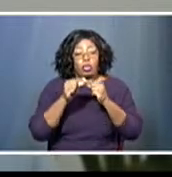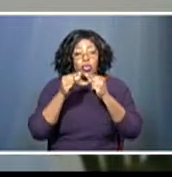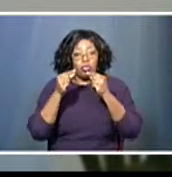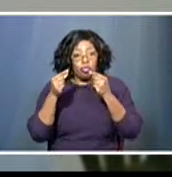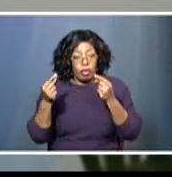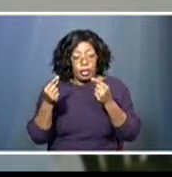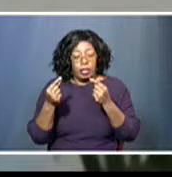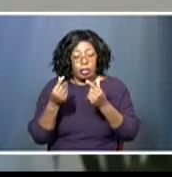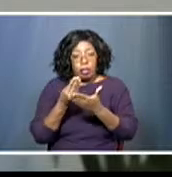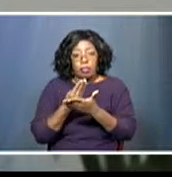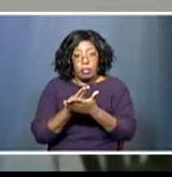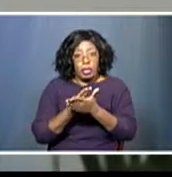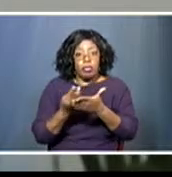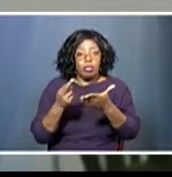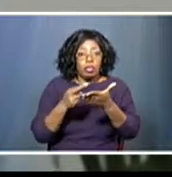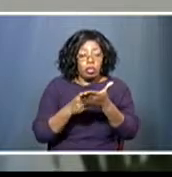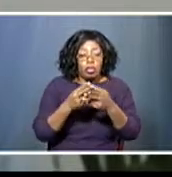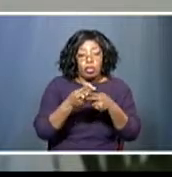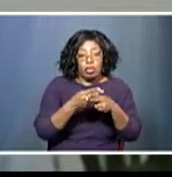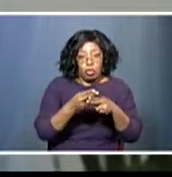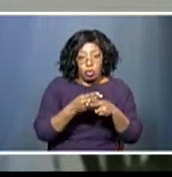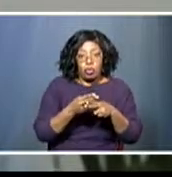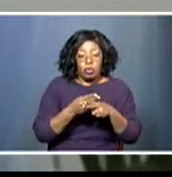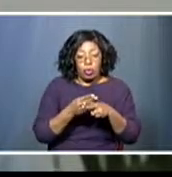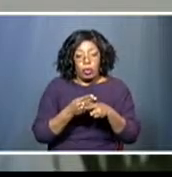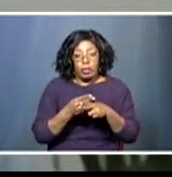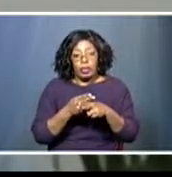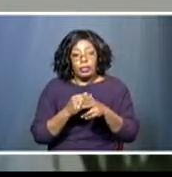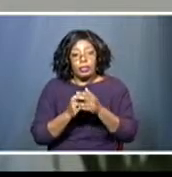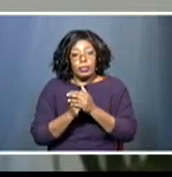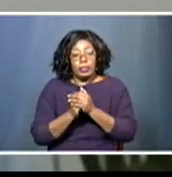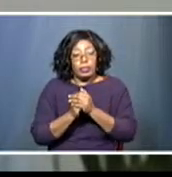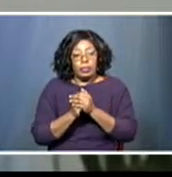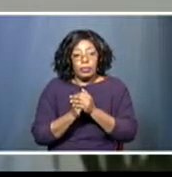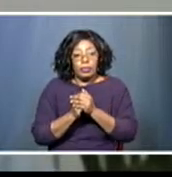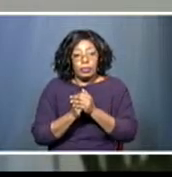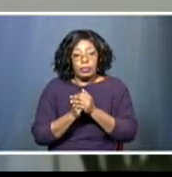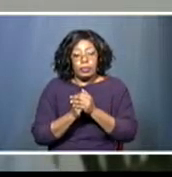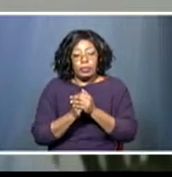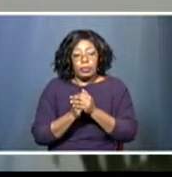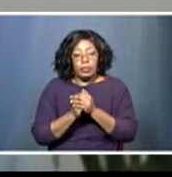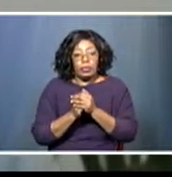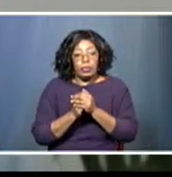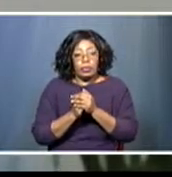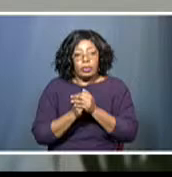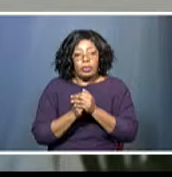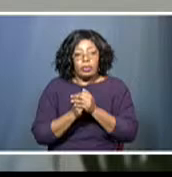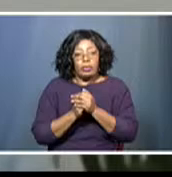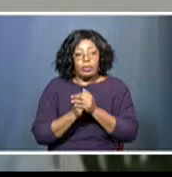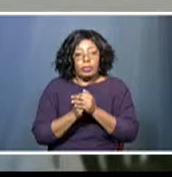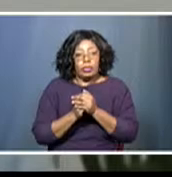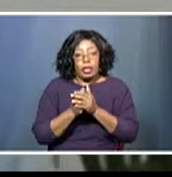of return in the short term, if you measure the return on